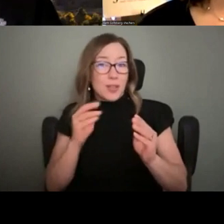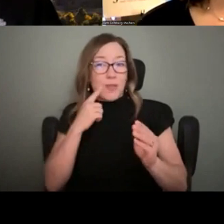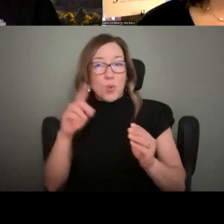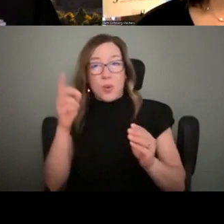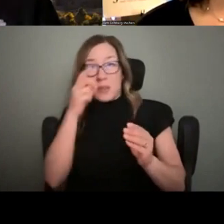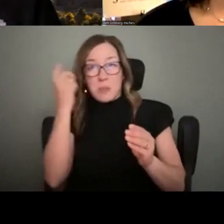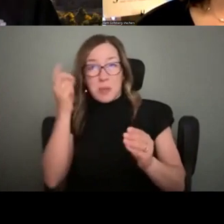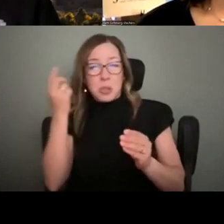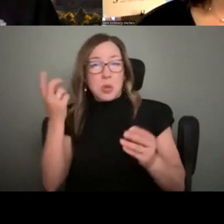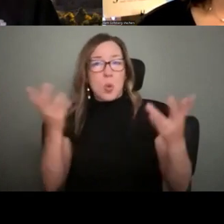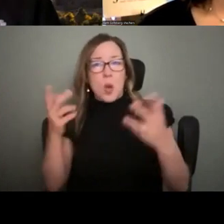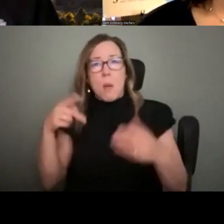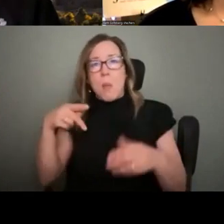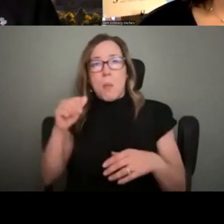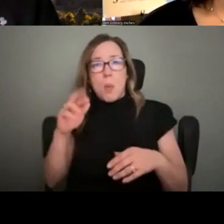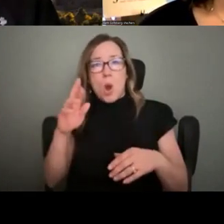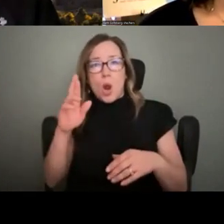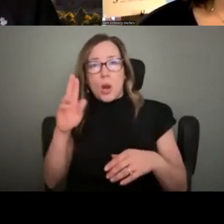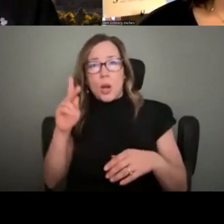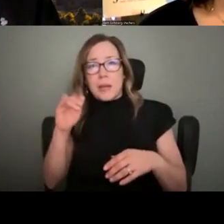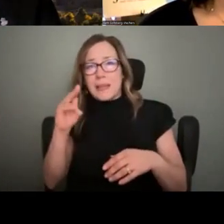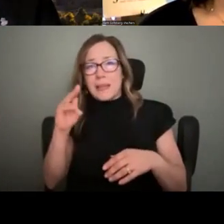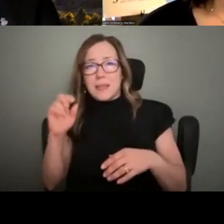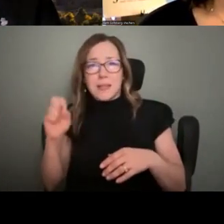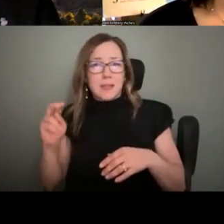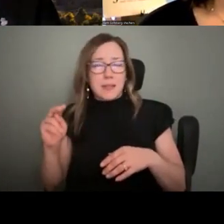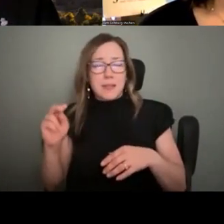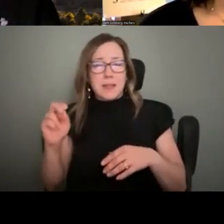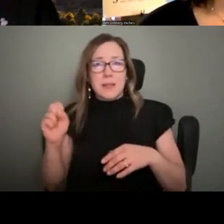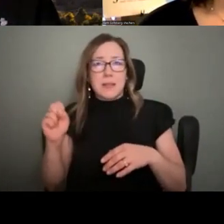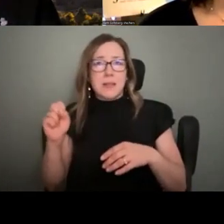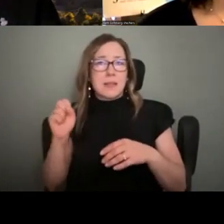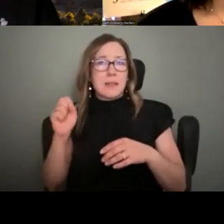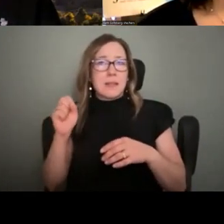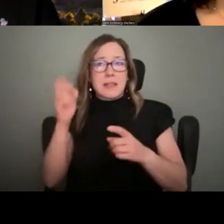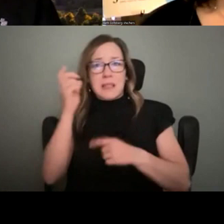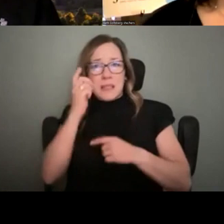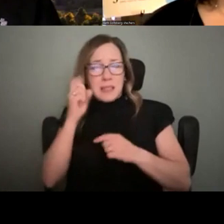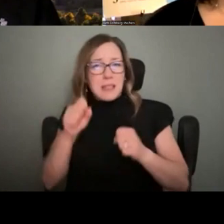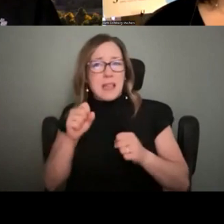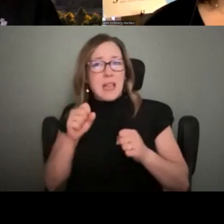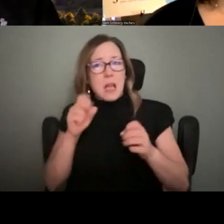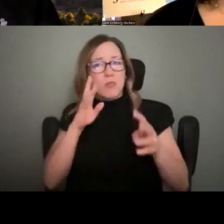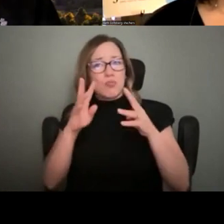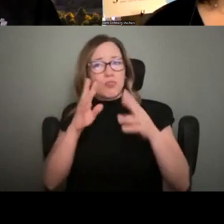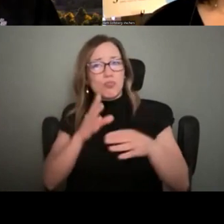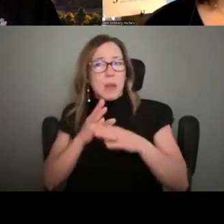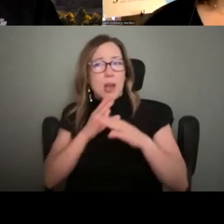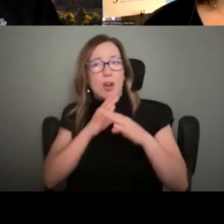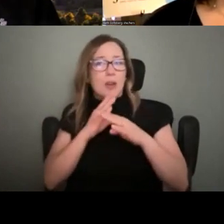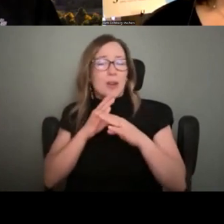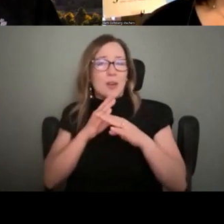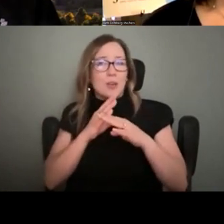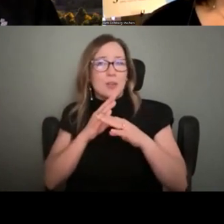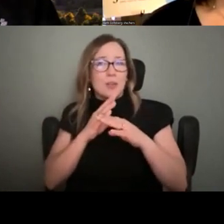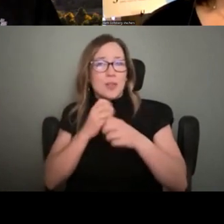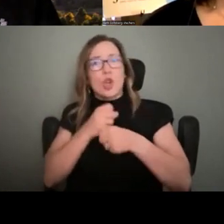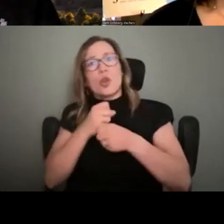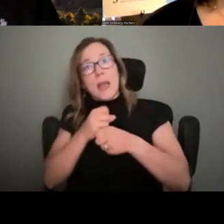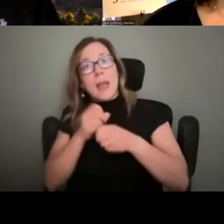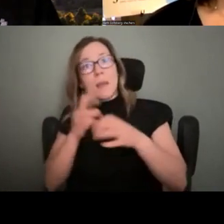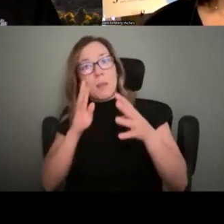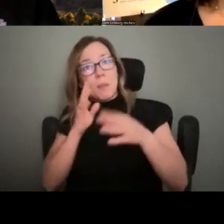what Parkinson's disease is. Can create barriers to caregivers coming forward. And